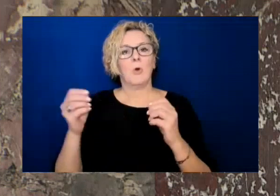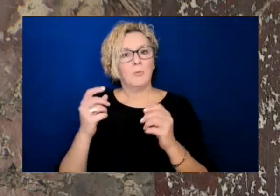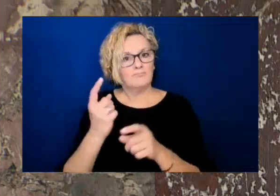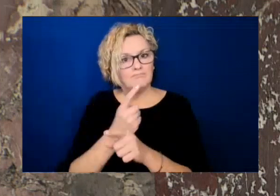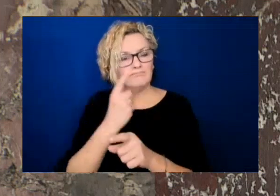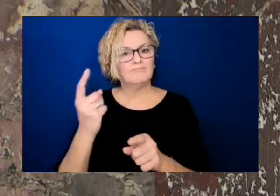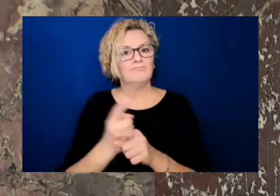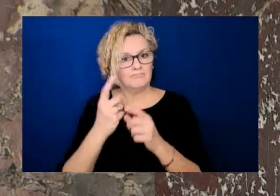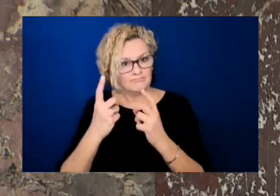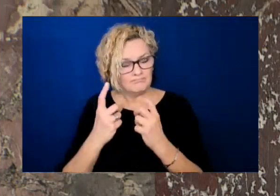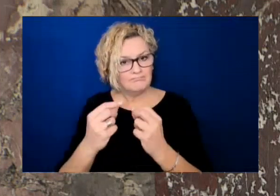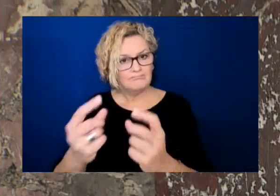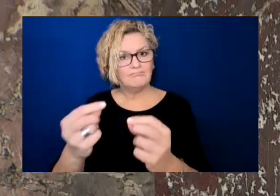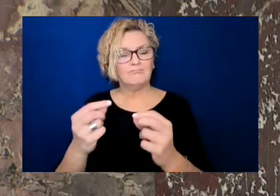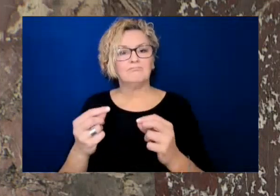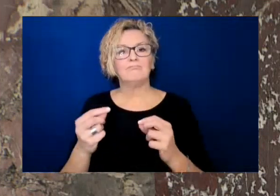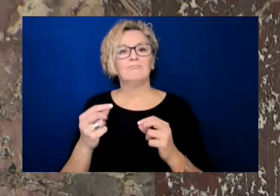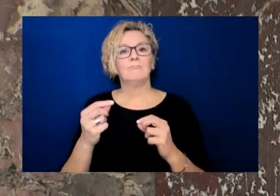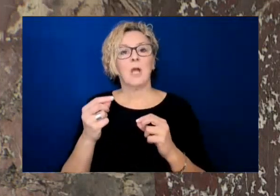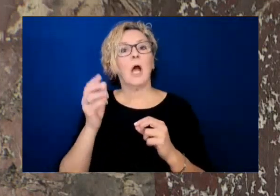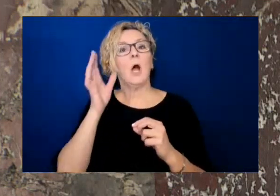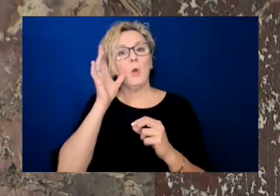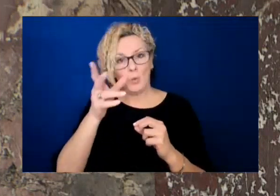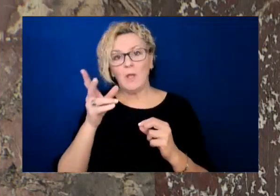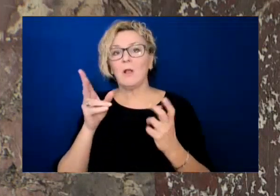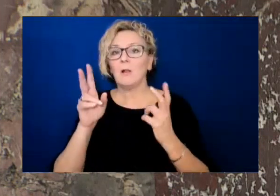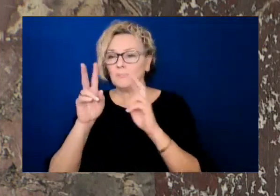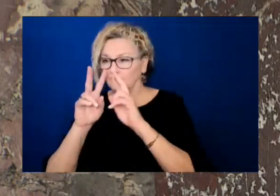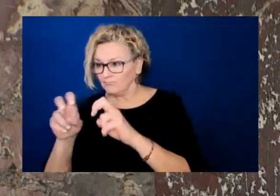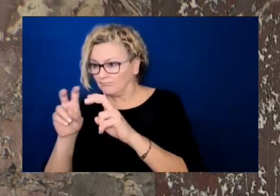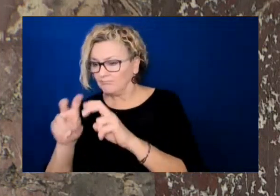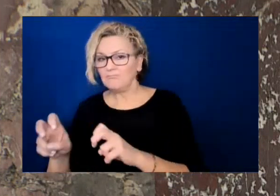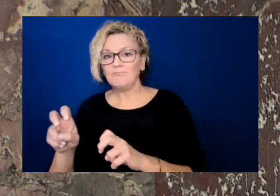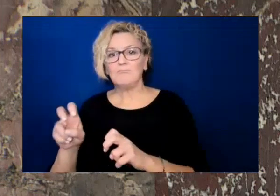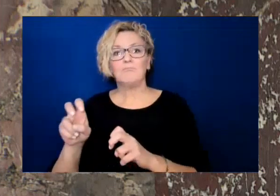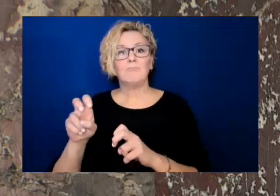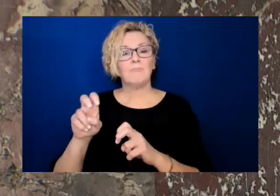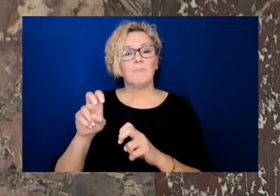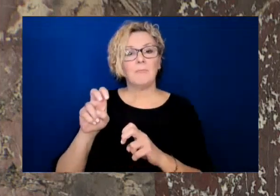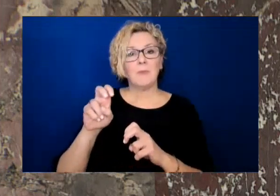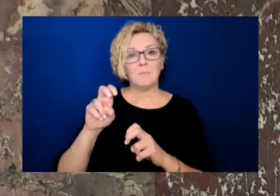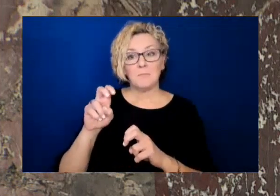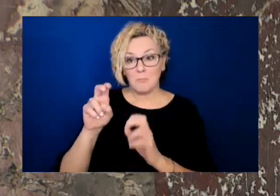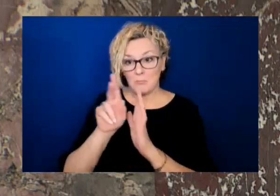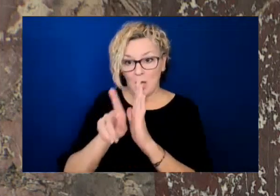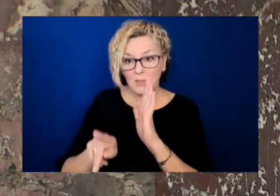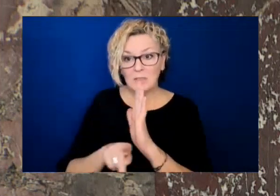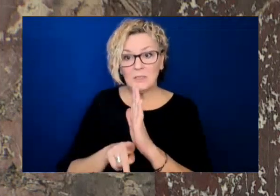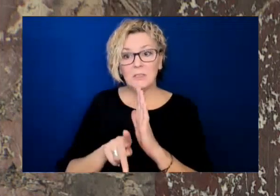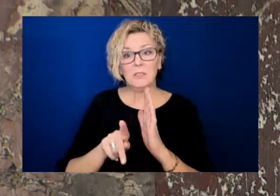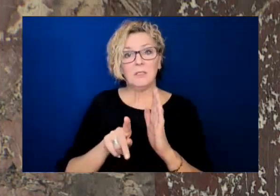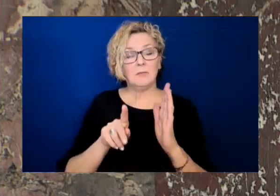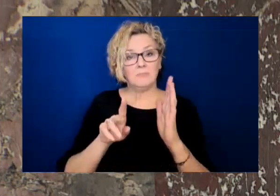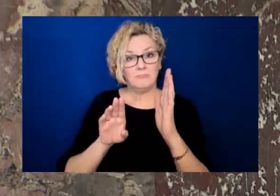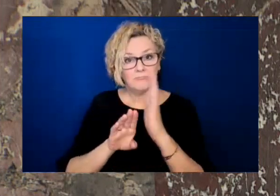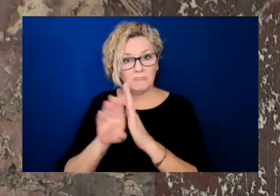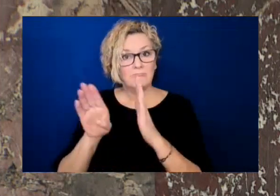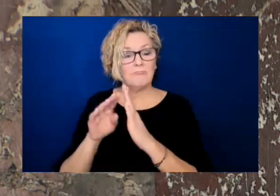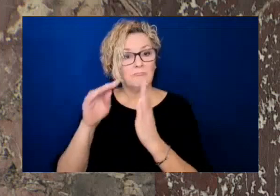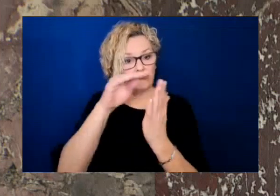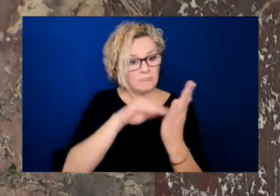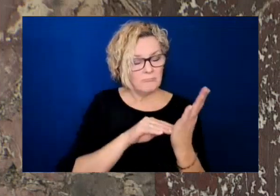that, and to take direction and work in partnership with the community, starting with the long-scheduled meeting I've had with the